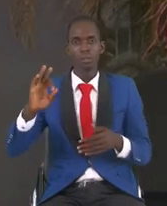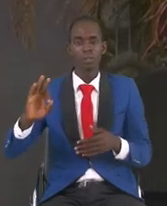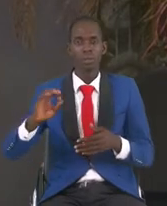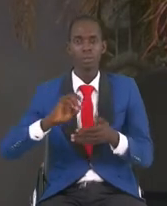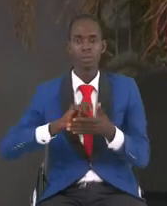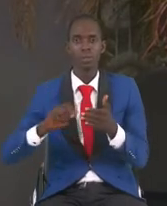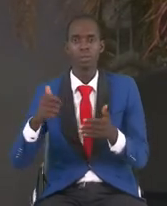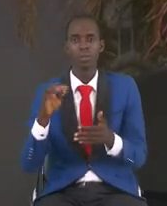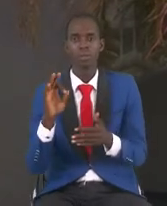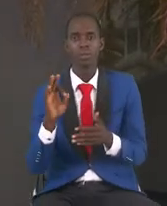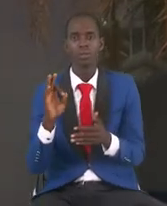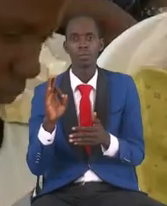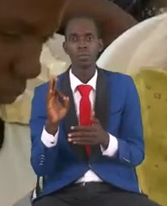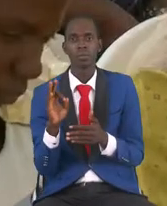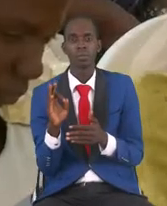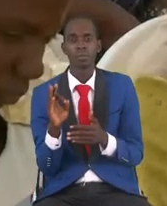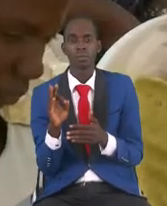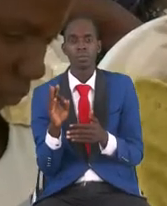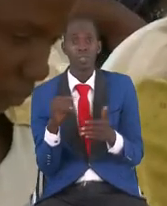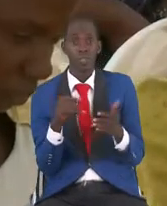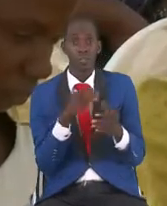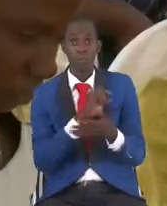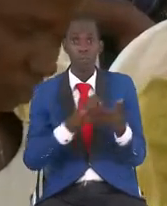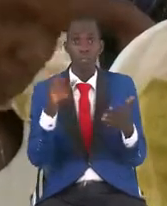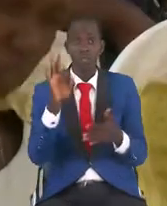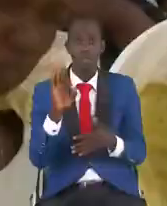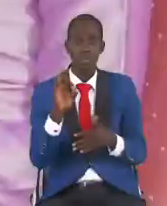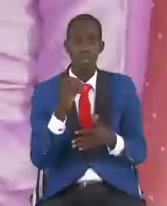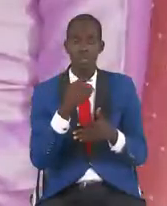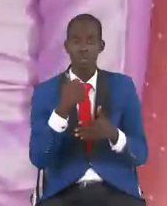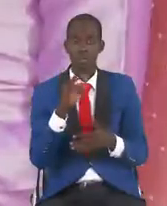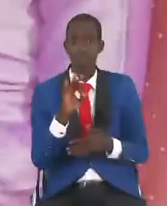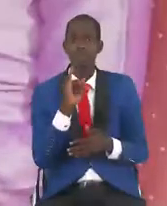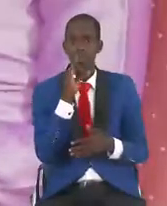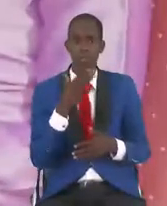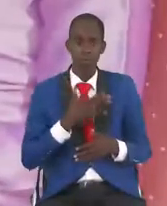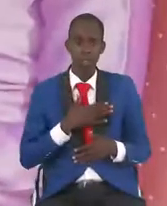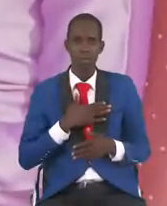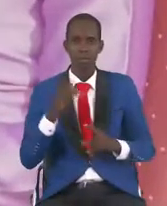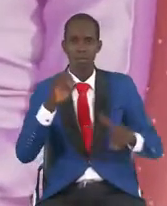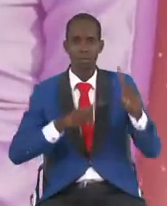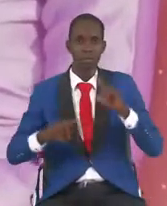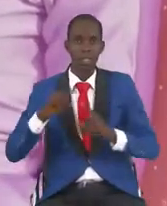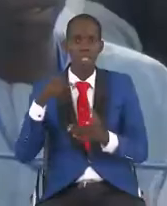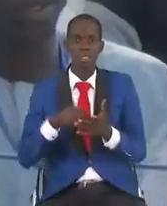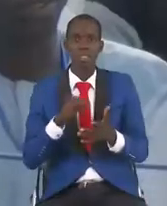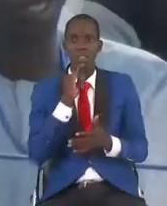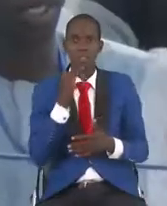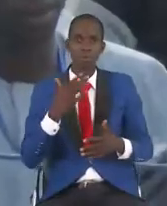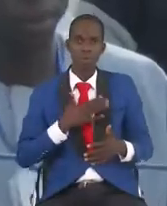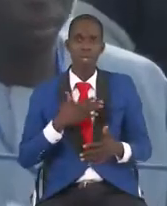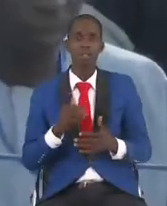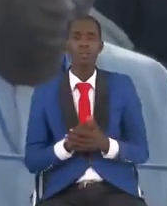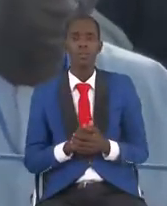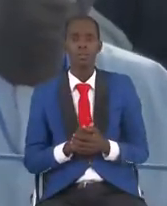verse 19, this is mine. I said, this is mine. What are you? Say, this is mine. They